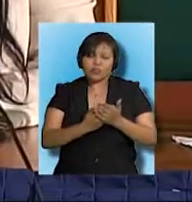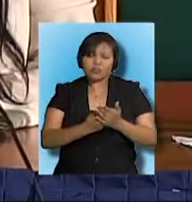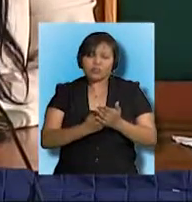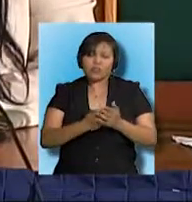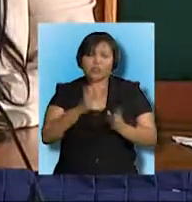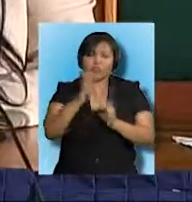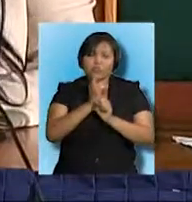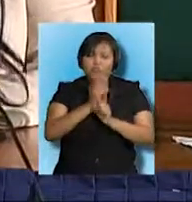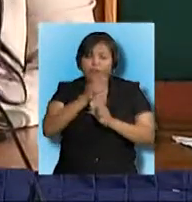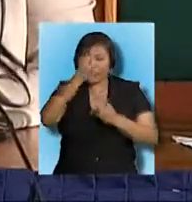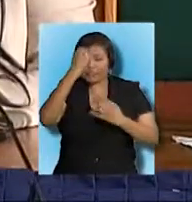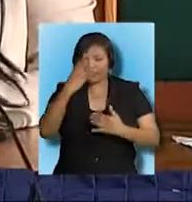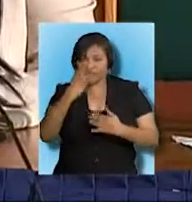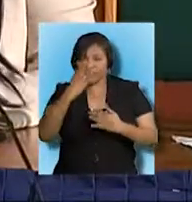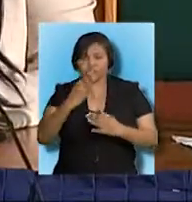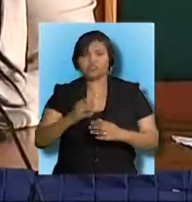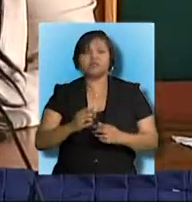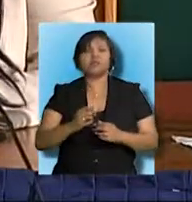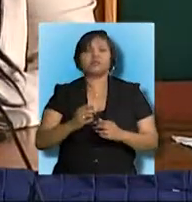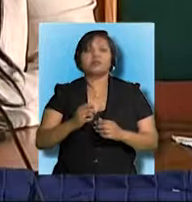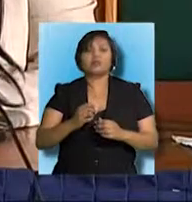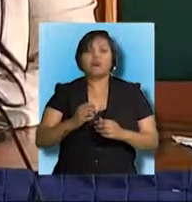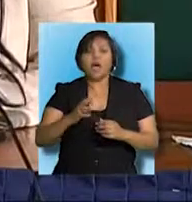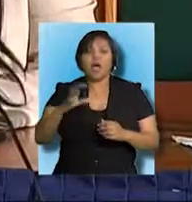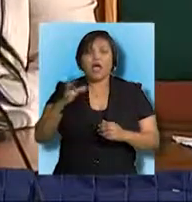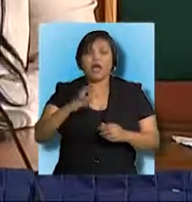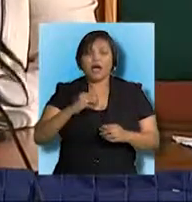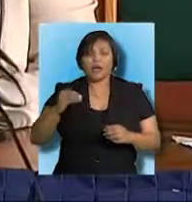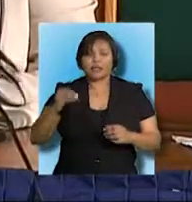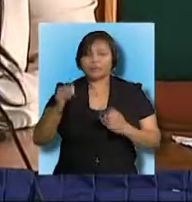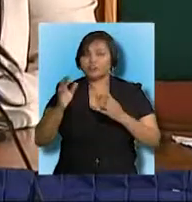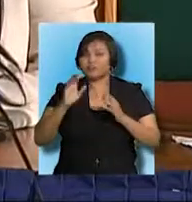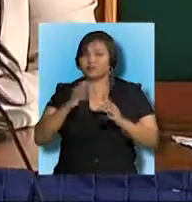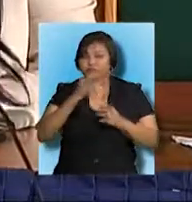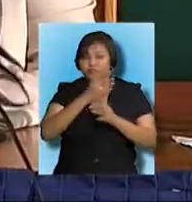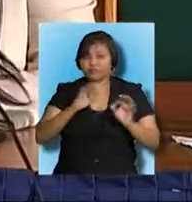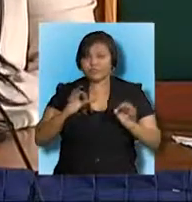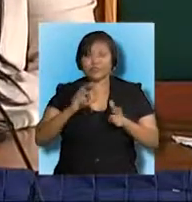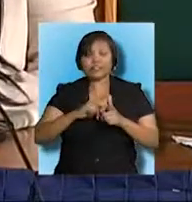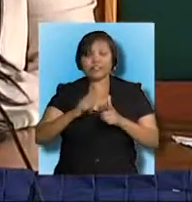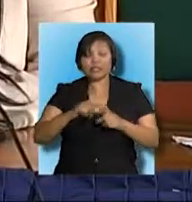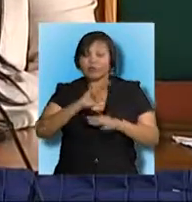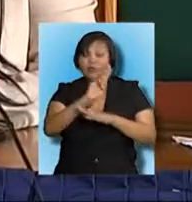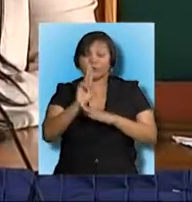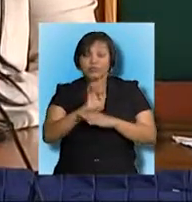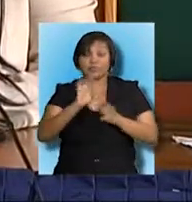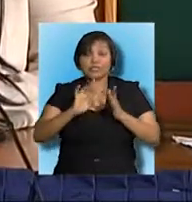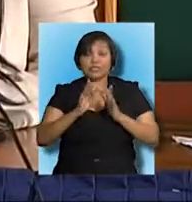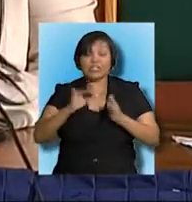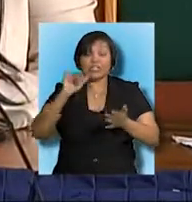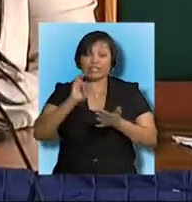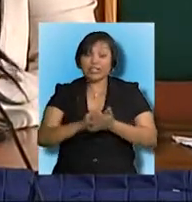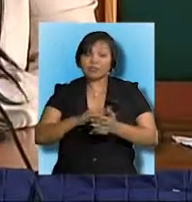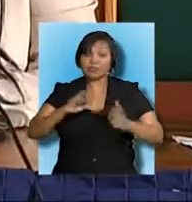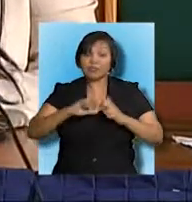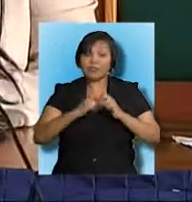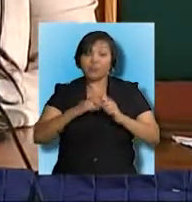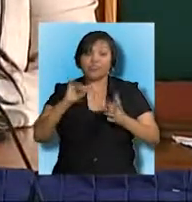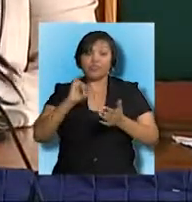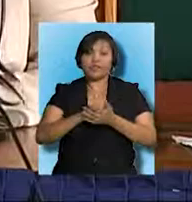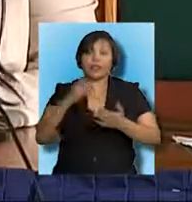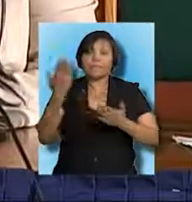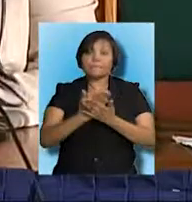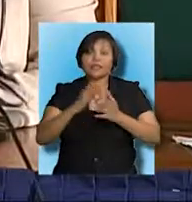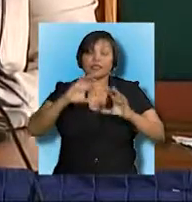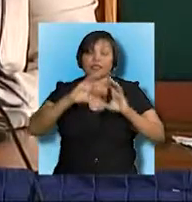citizen journalists, that is how they can engage and empower, then that is where they will turn, and that is a threat that is facing us. So